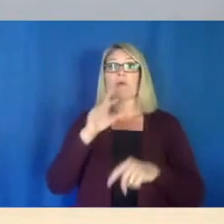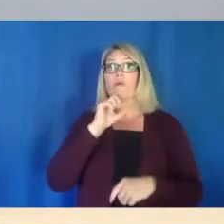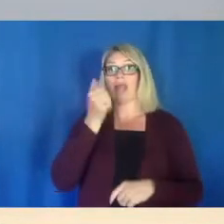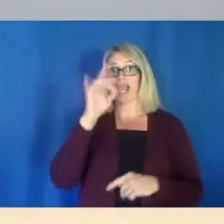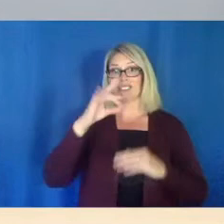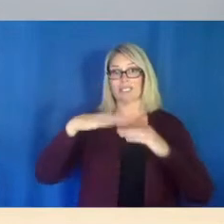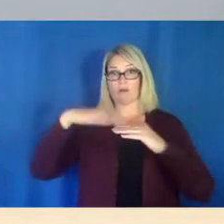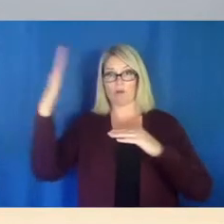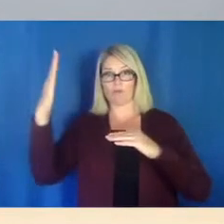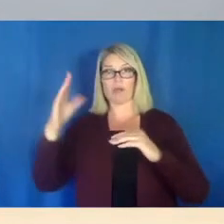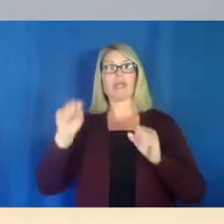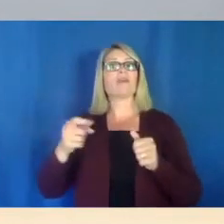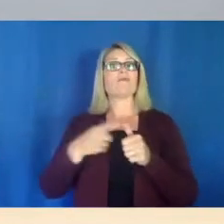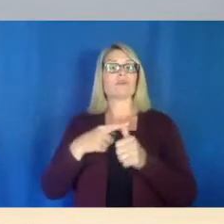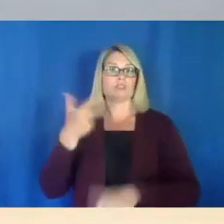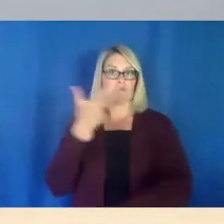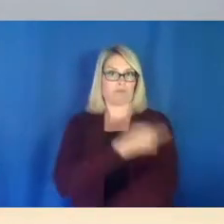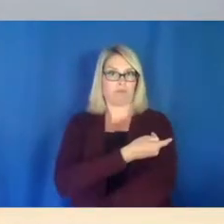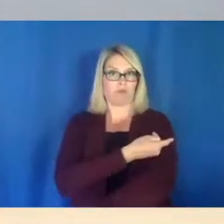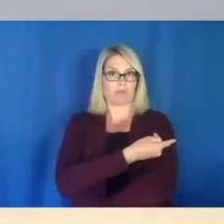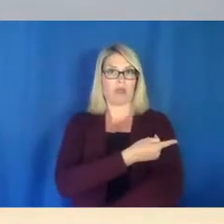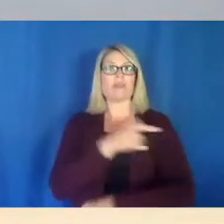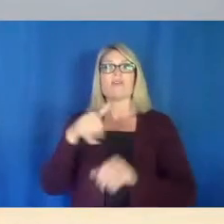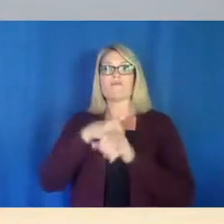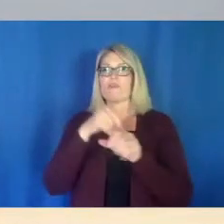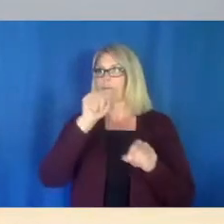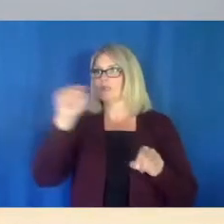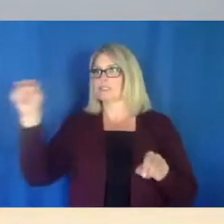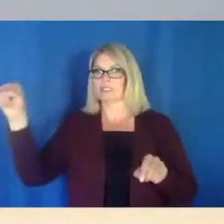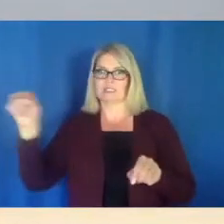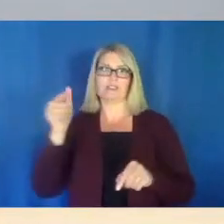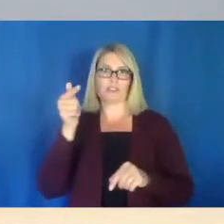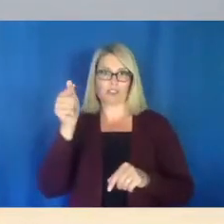book a first appointment at one of our partner pharmacies. And you can